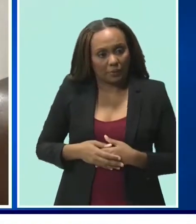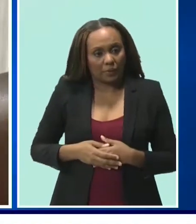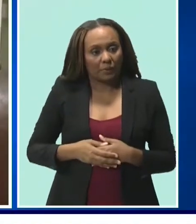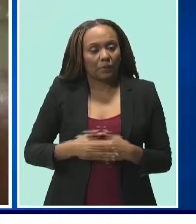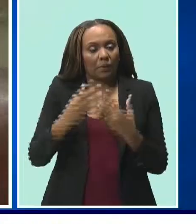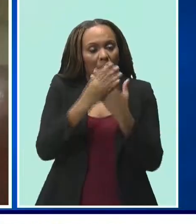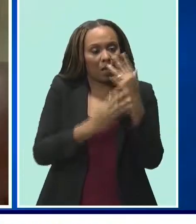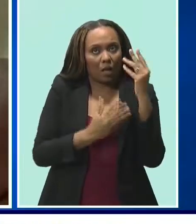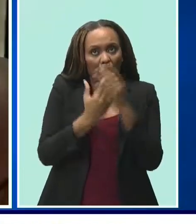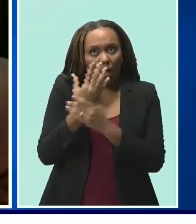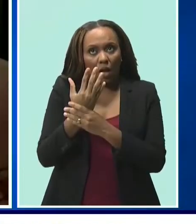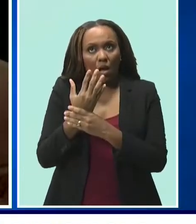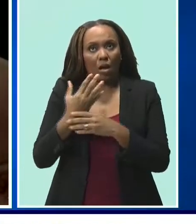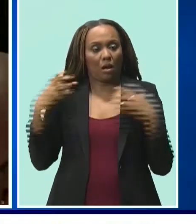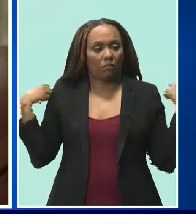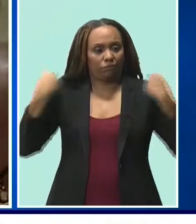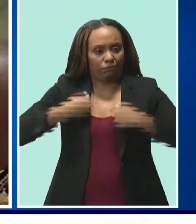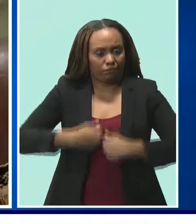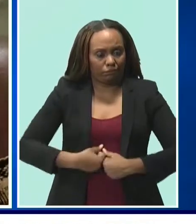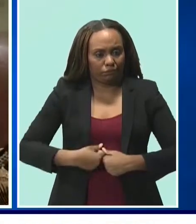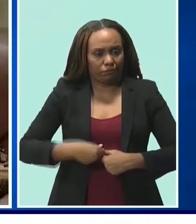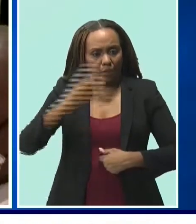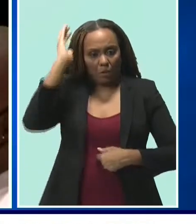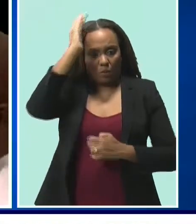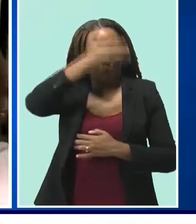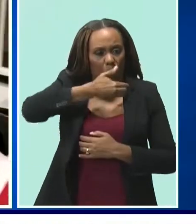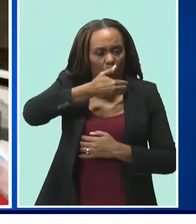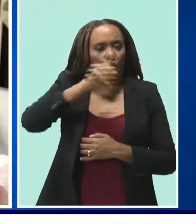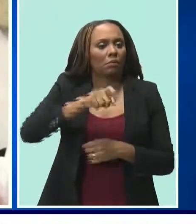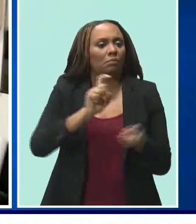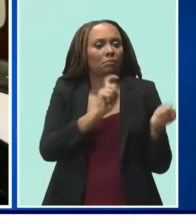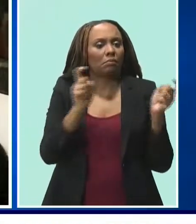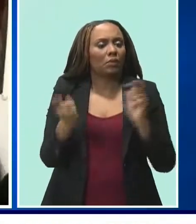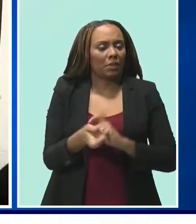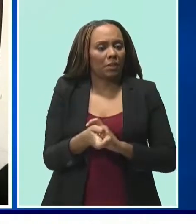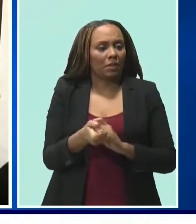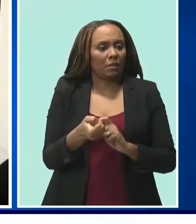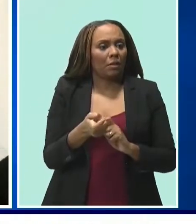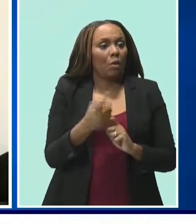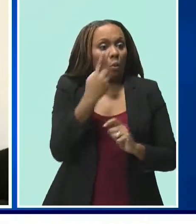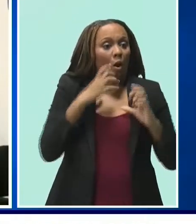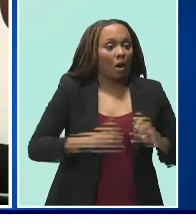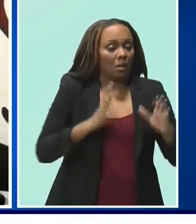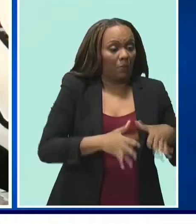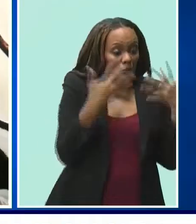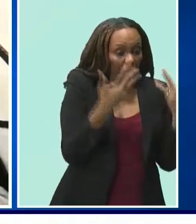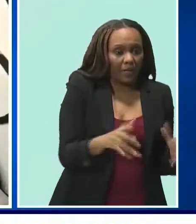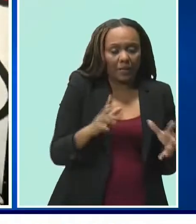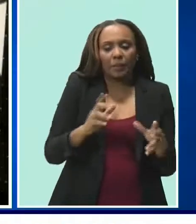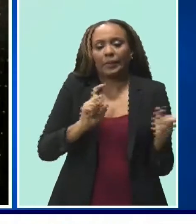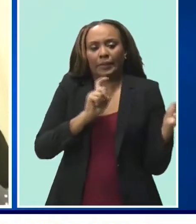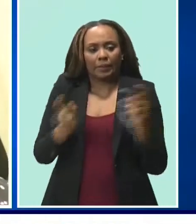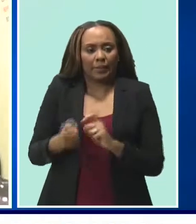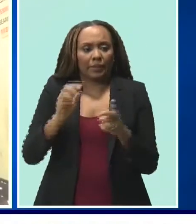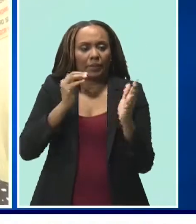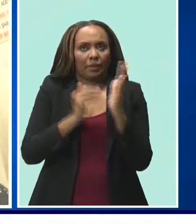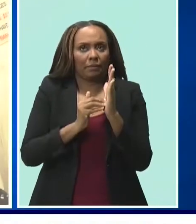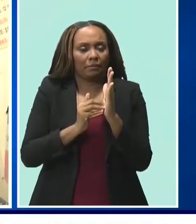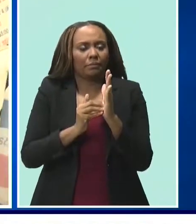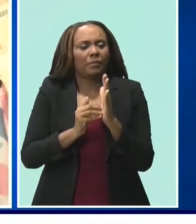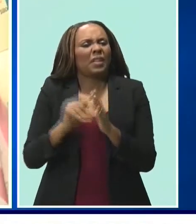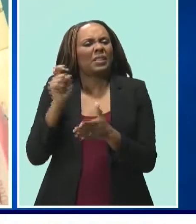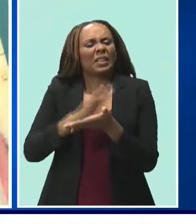gloves, gowns, drapes, linens, and eye coverings should be changed between each client. These used items should be cleaned